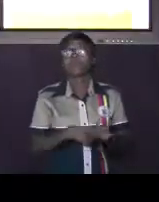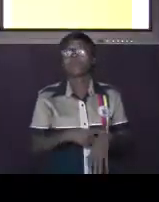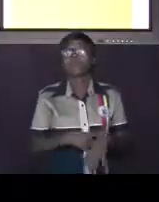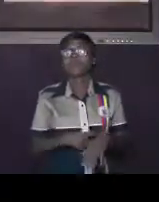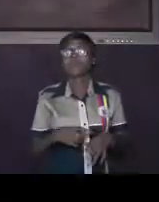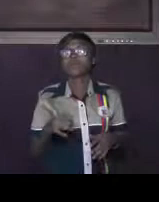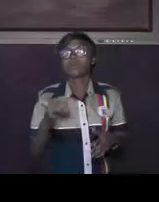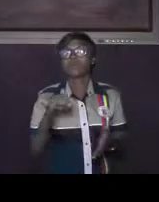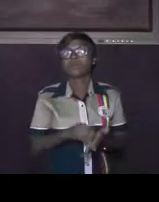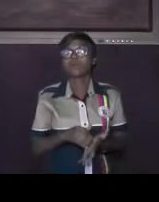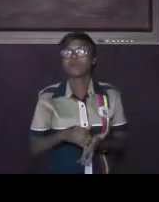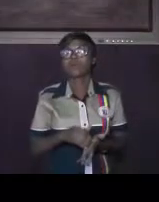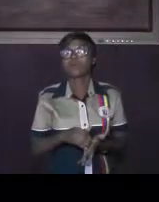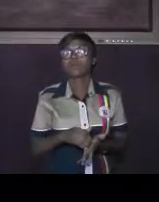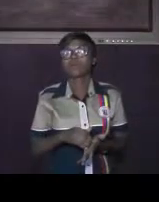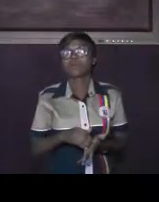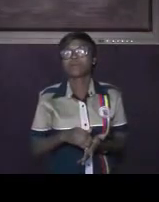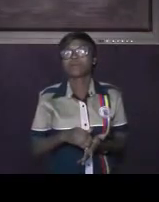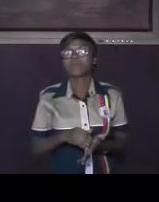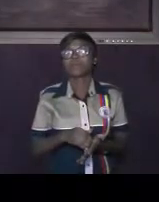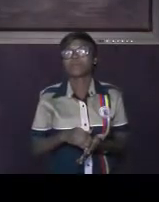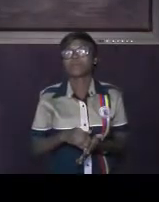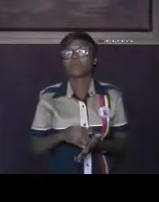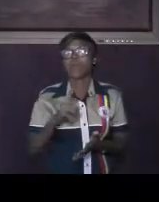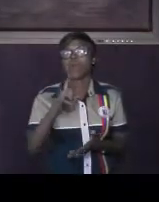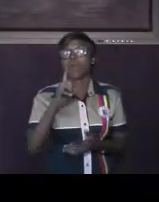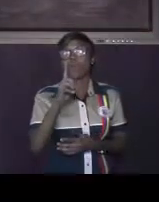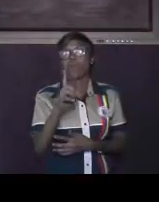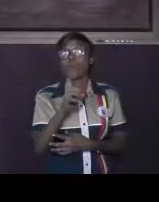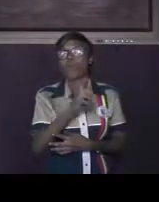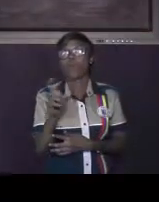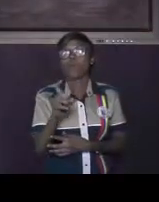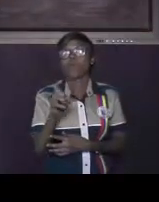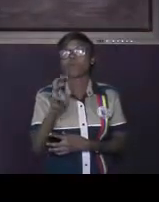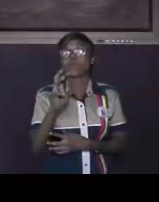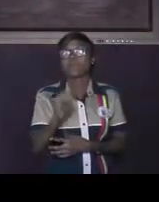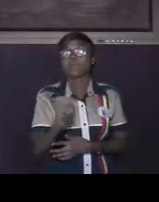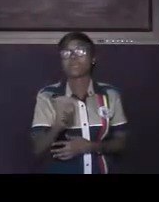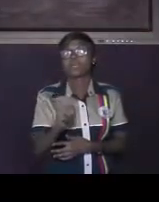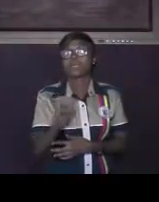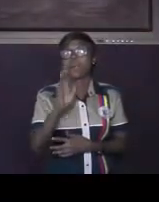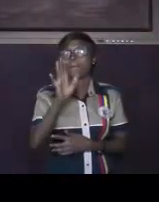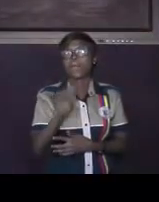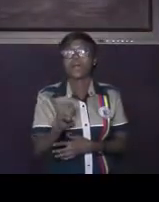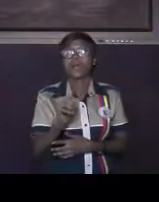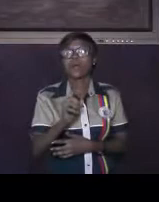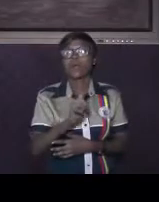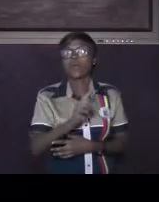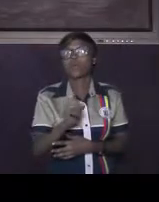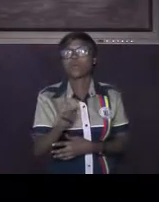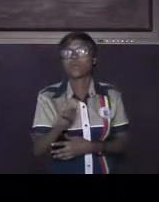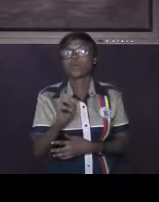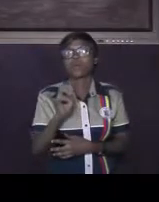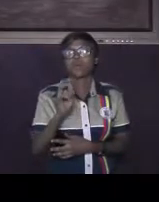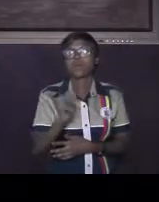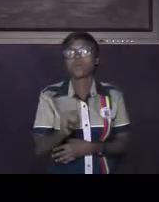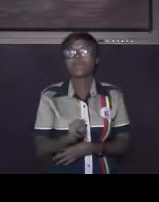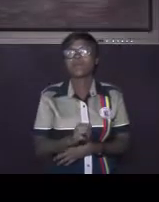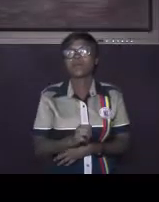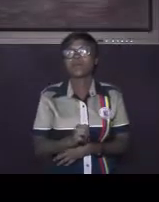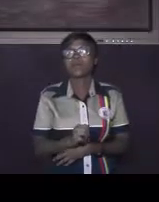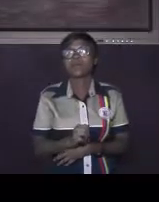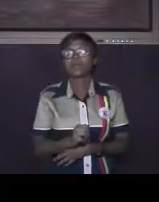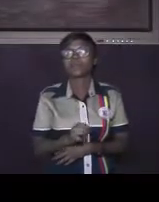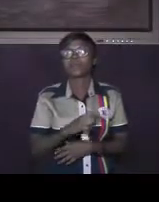field. Okay, so again, 1 hectare is 100 meters by 100 meters.